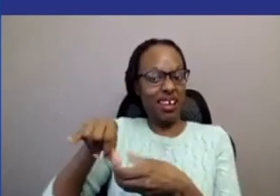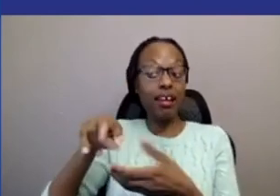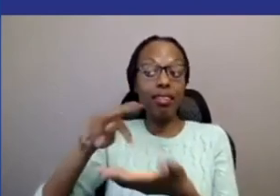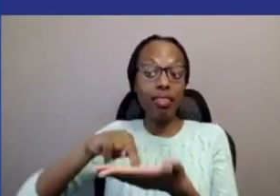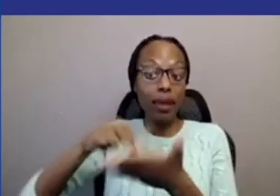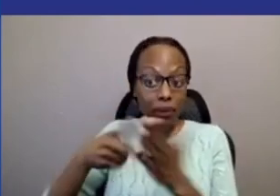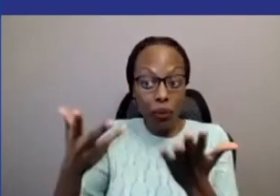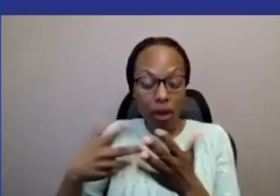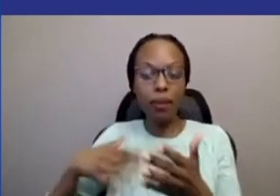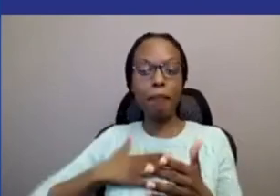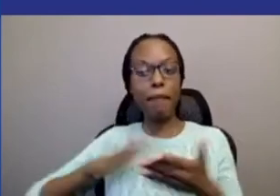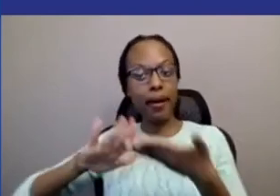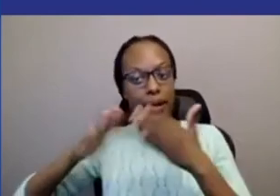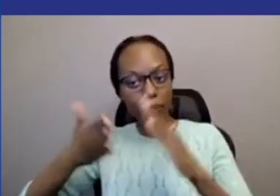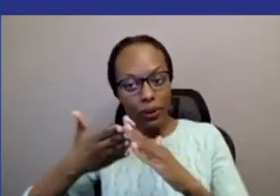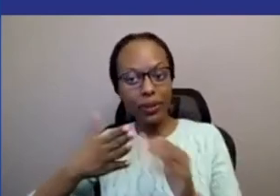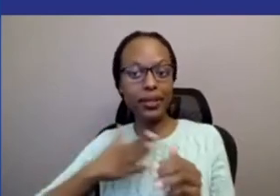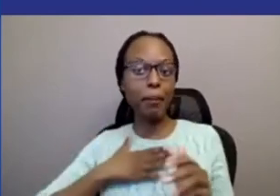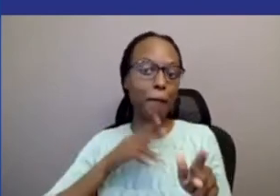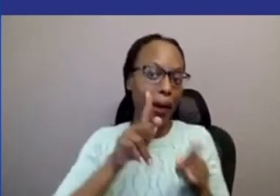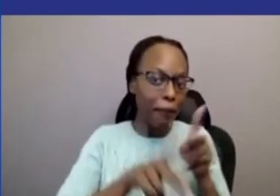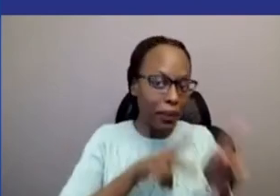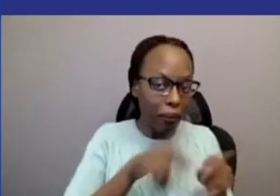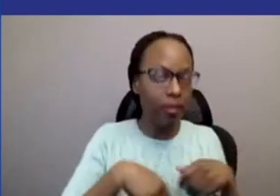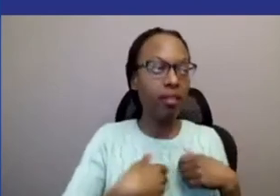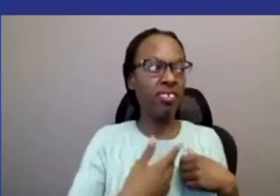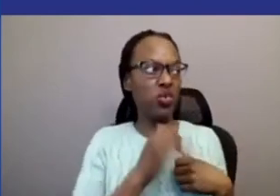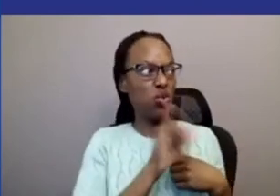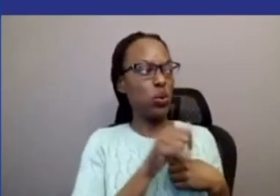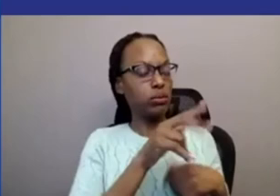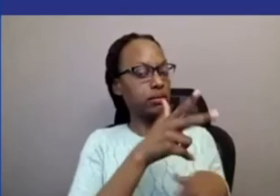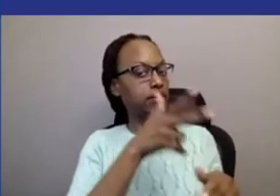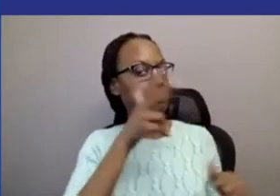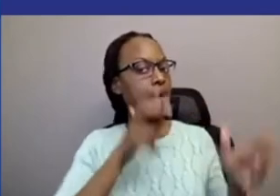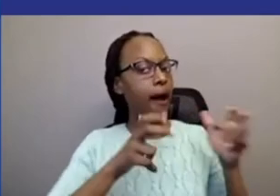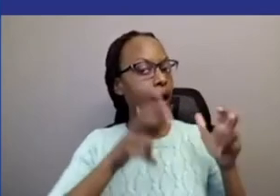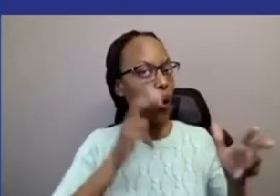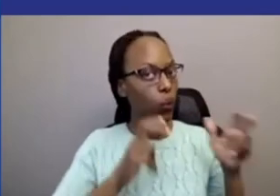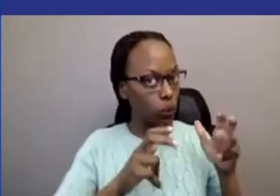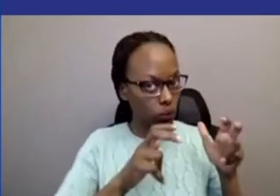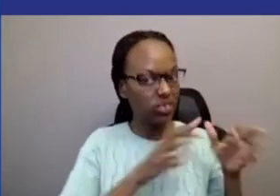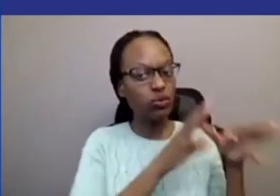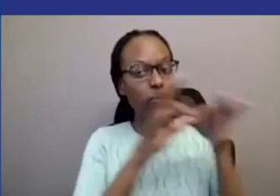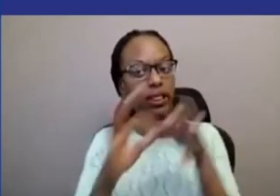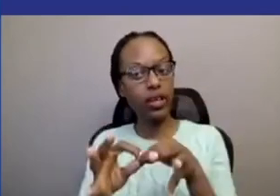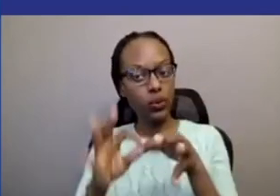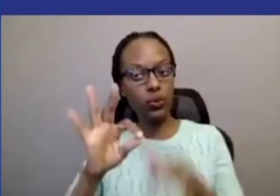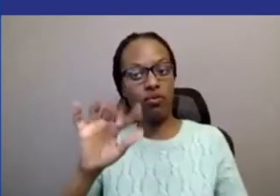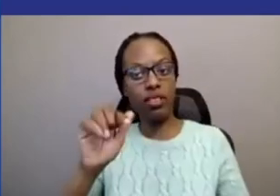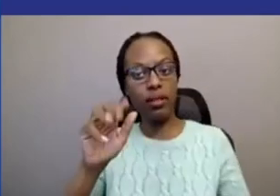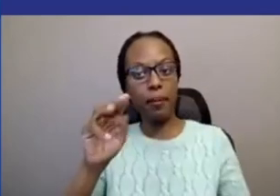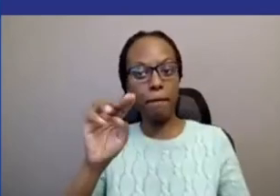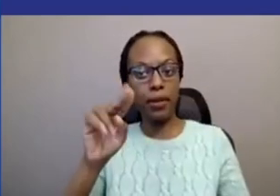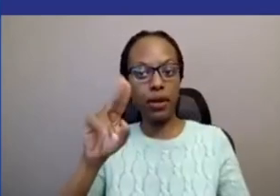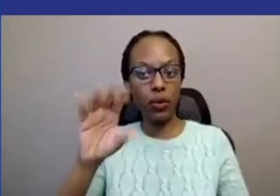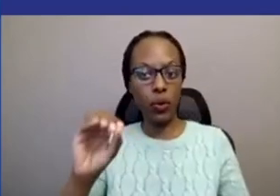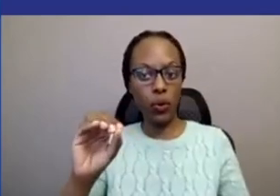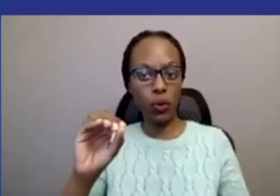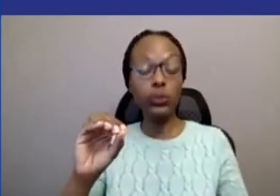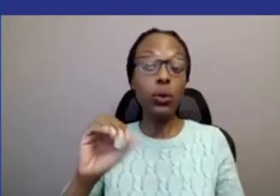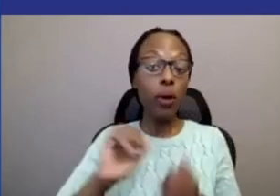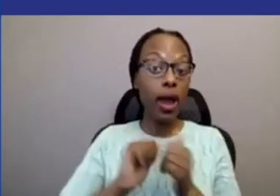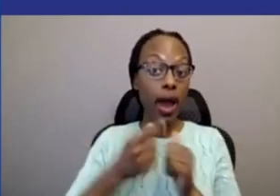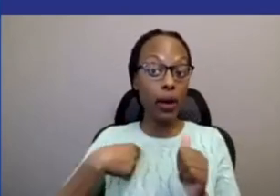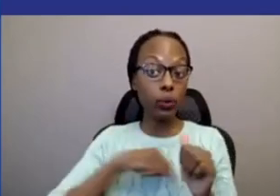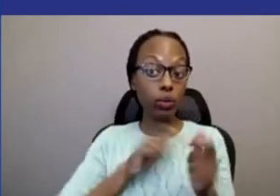my people, and those sounds in relationship to flamenco. So how do we change the narrative, and